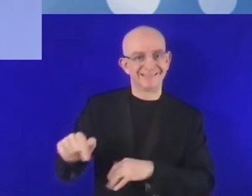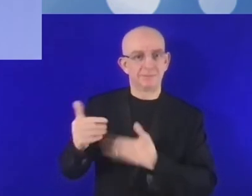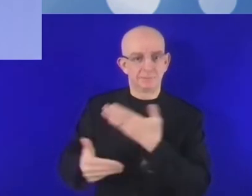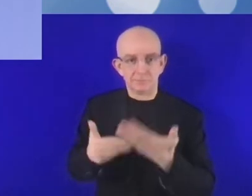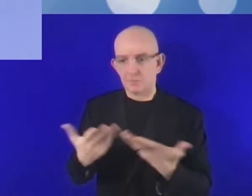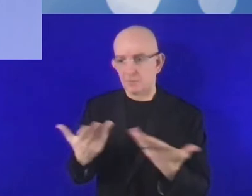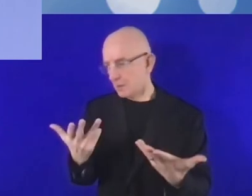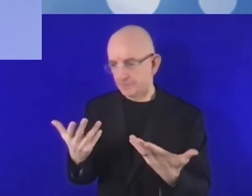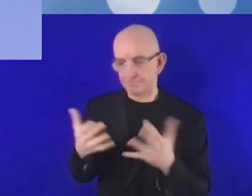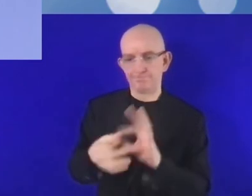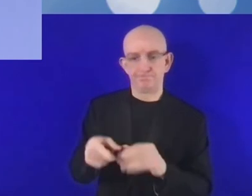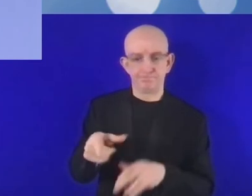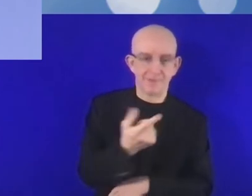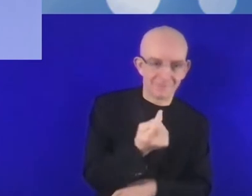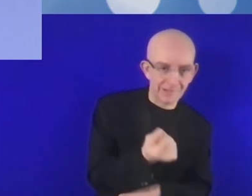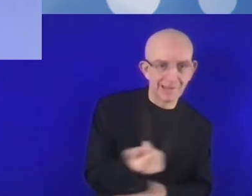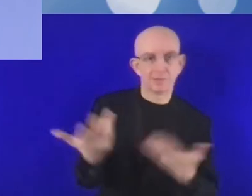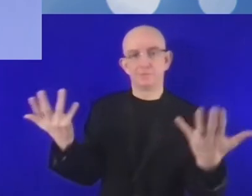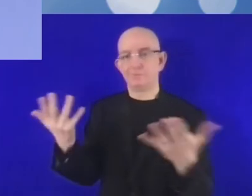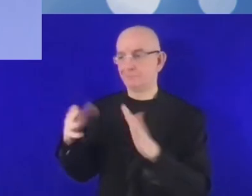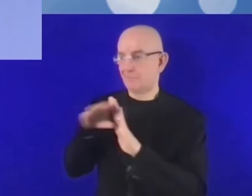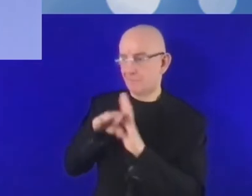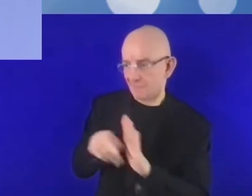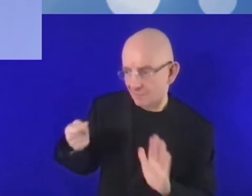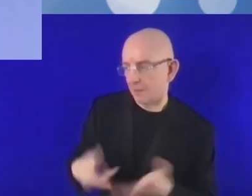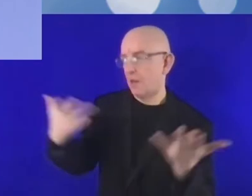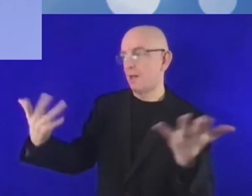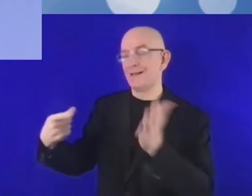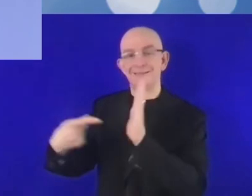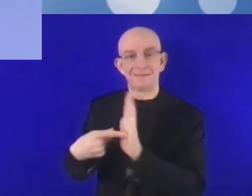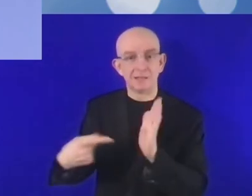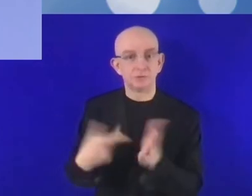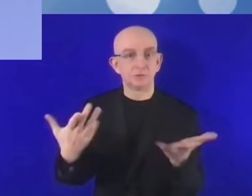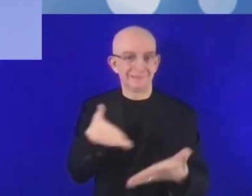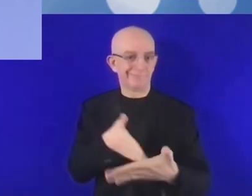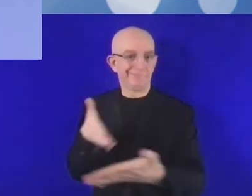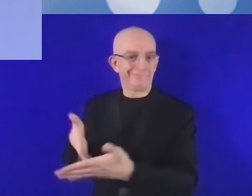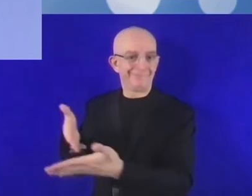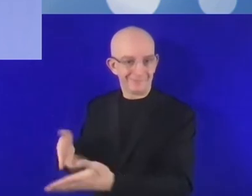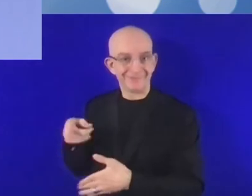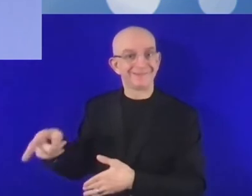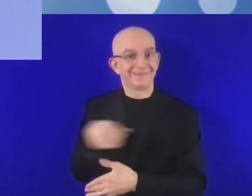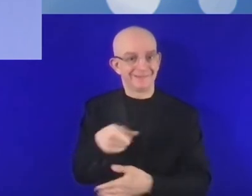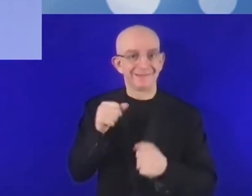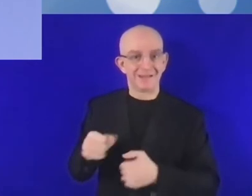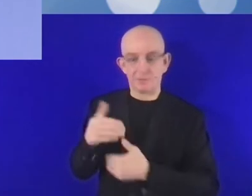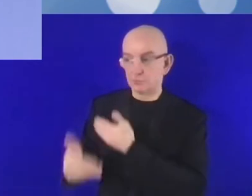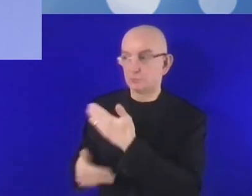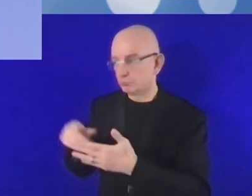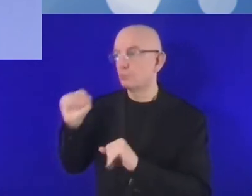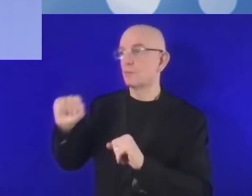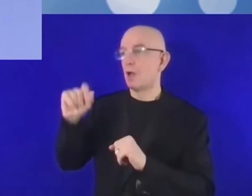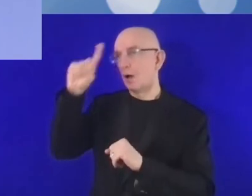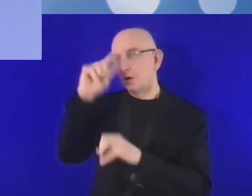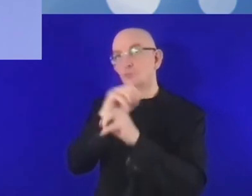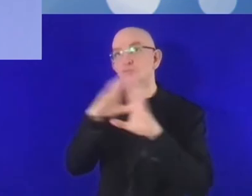their dreams so another critical factor i would like to mention here is the data innovation